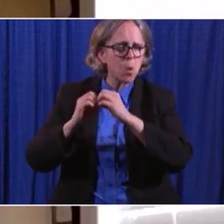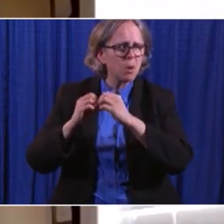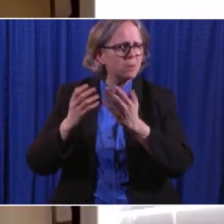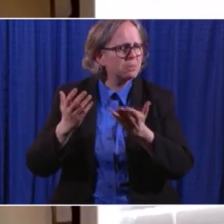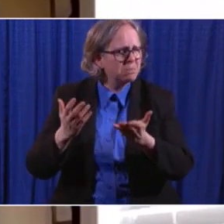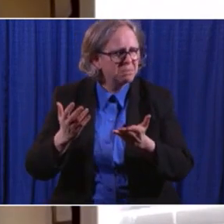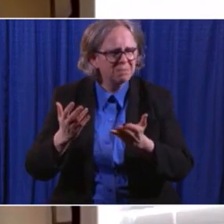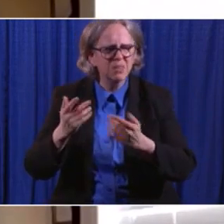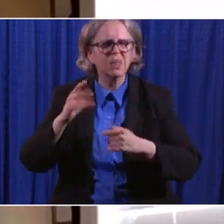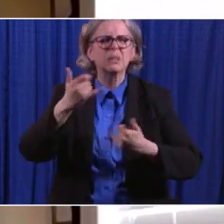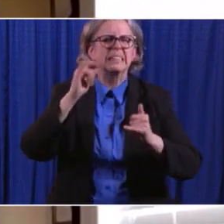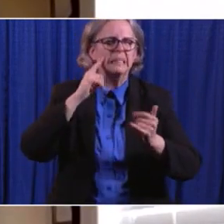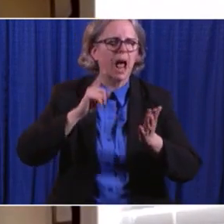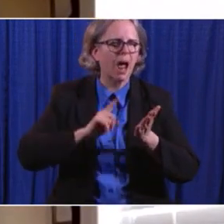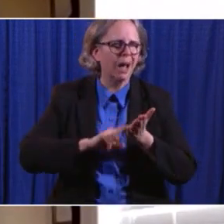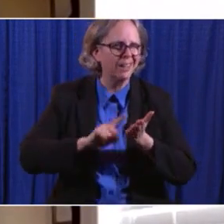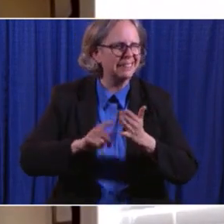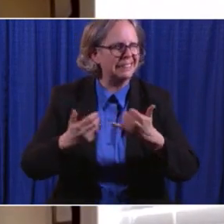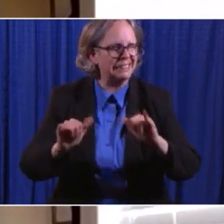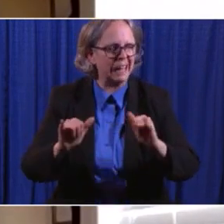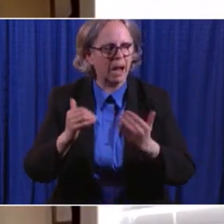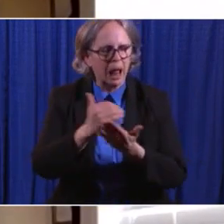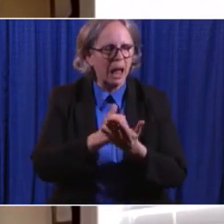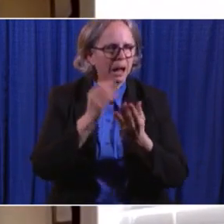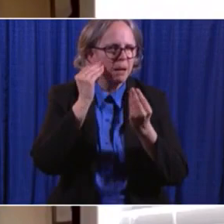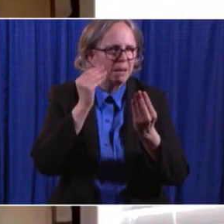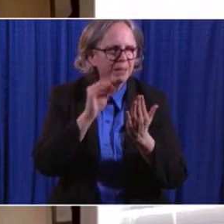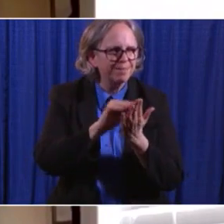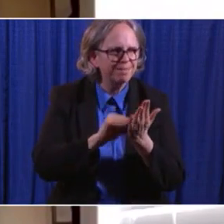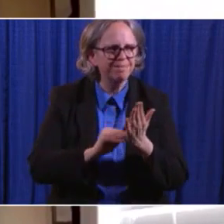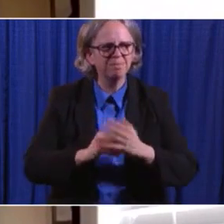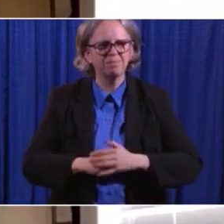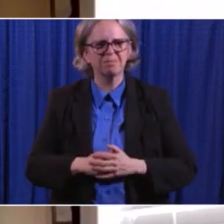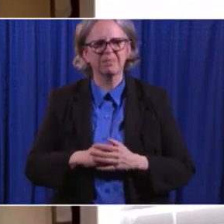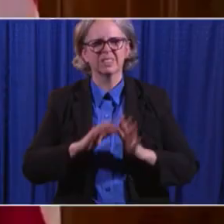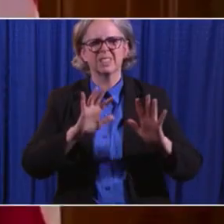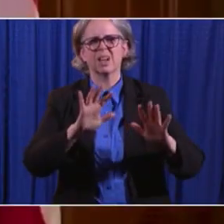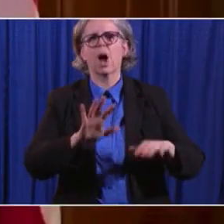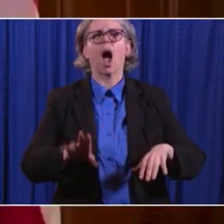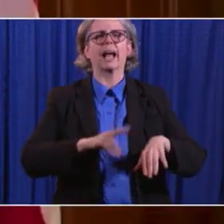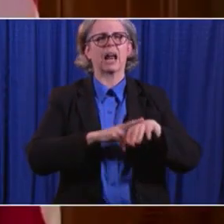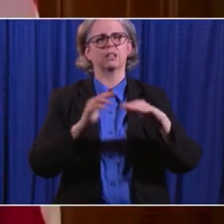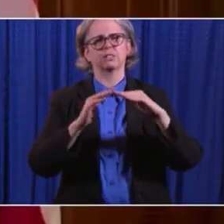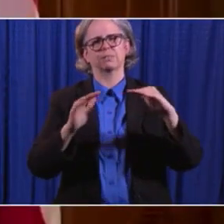of the national experience. Thank you, Doctor.